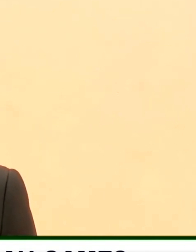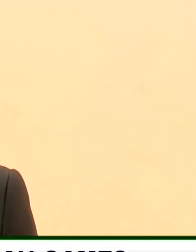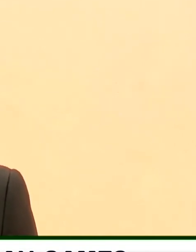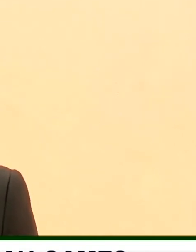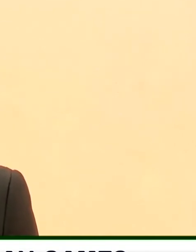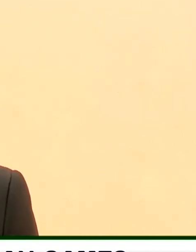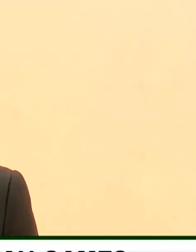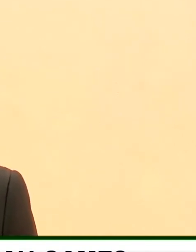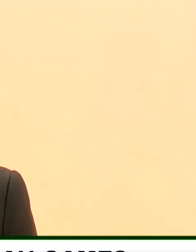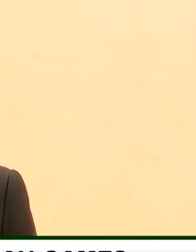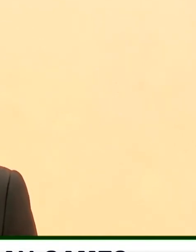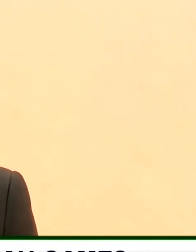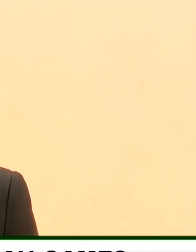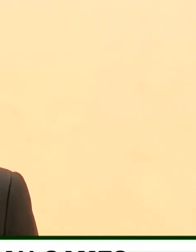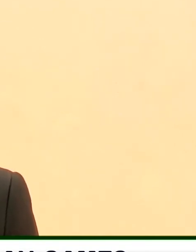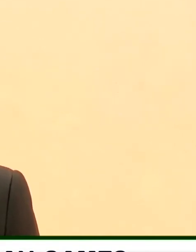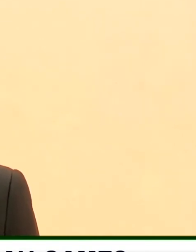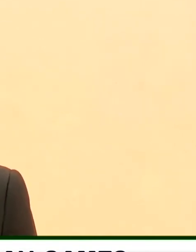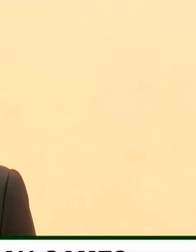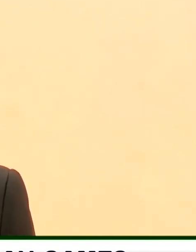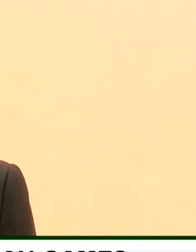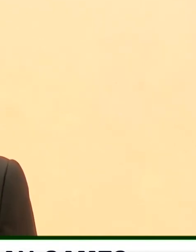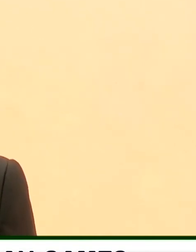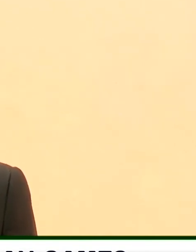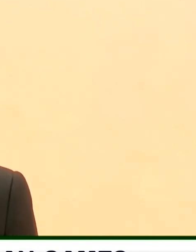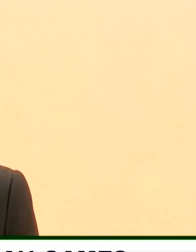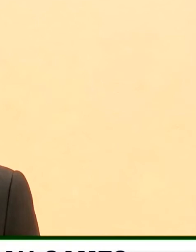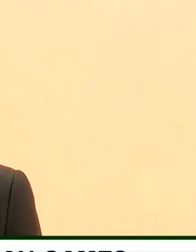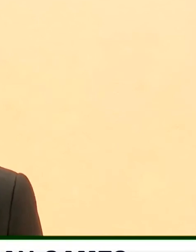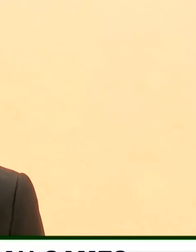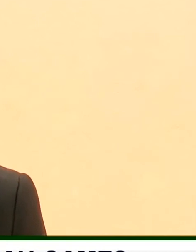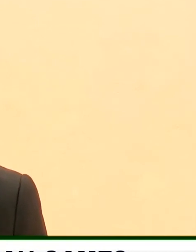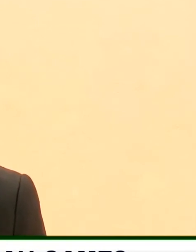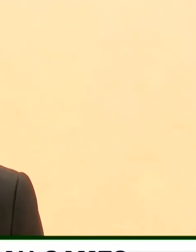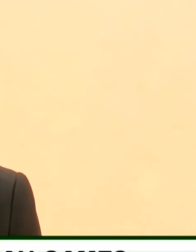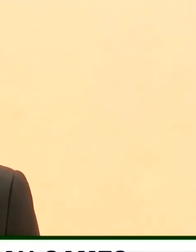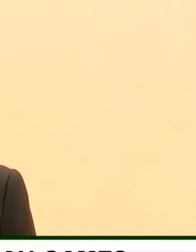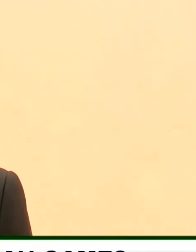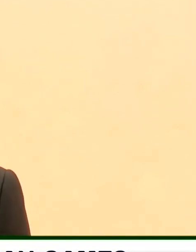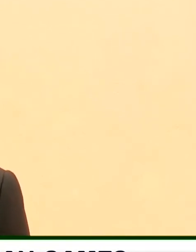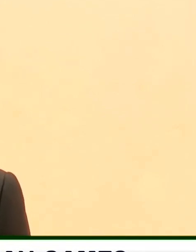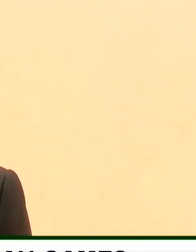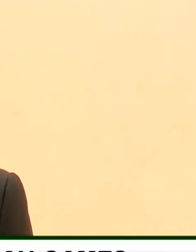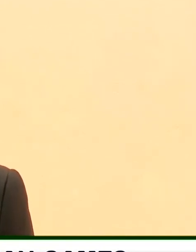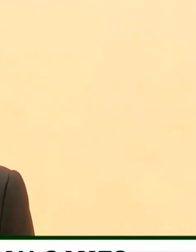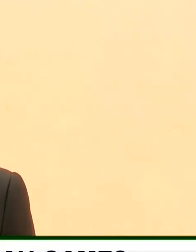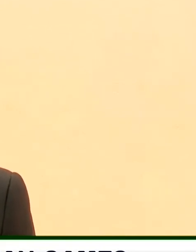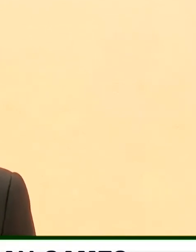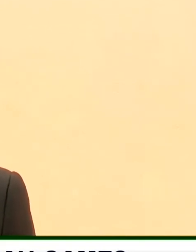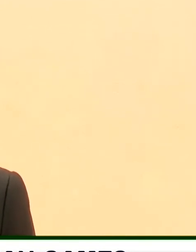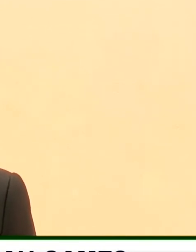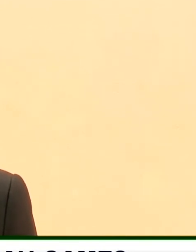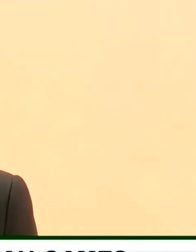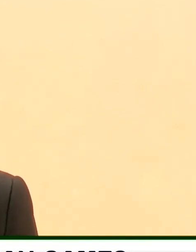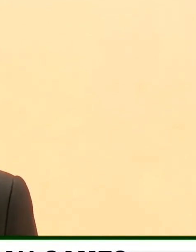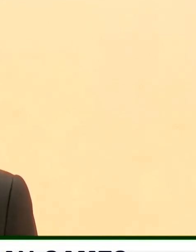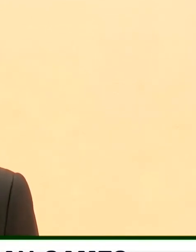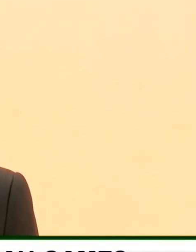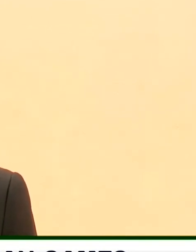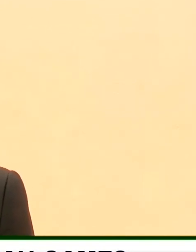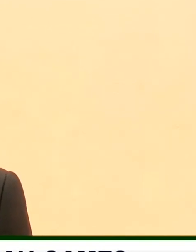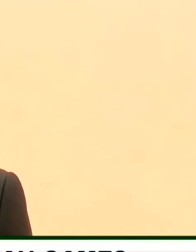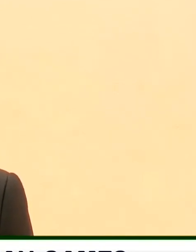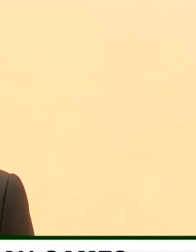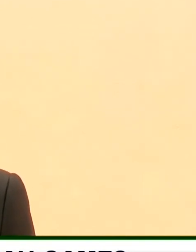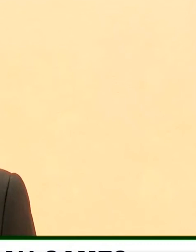over there, and I spoke to quite a few of them, and they're facing the same challenges as us. So they're actually what they call cramming to